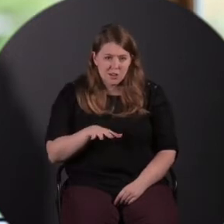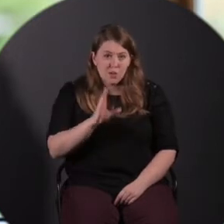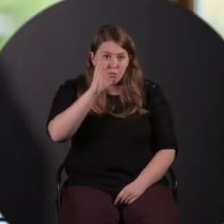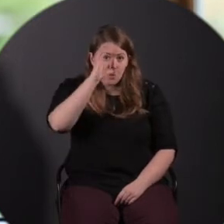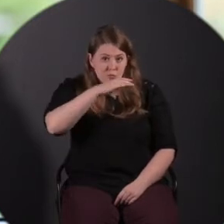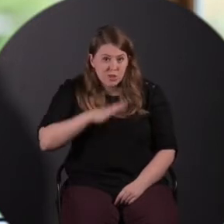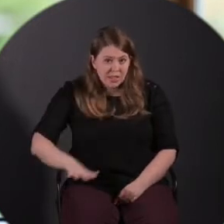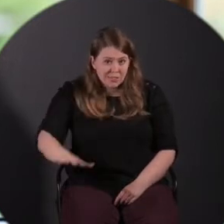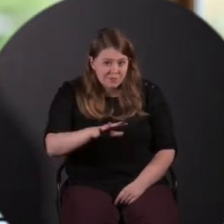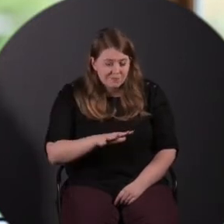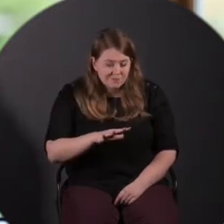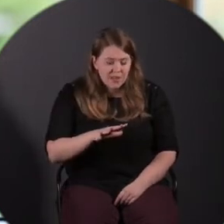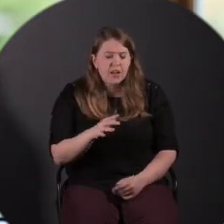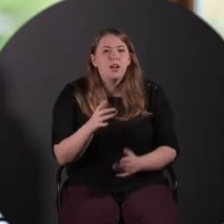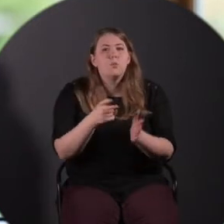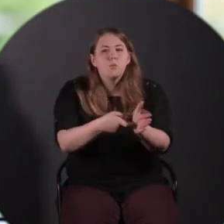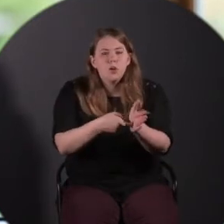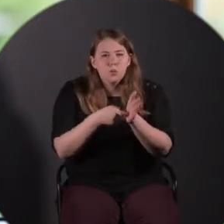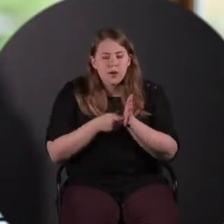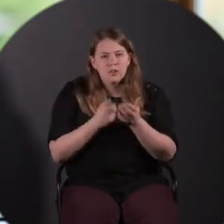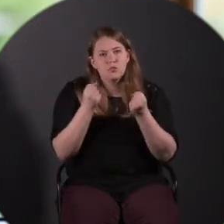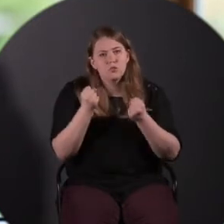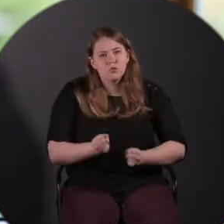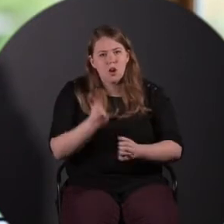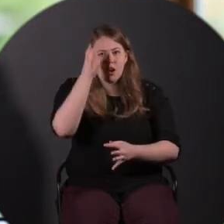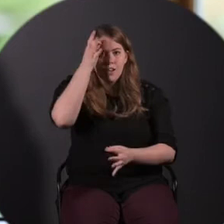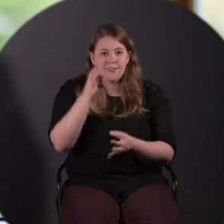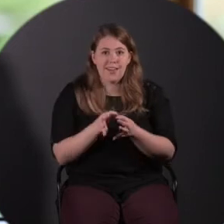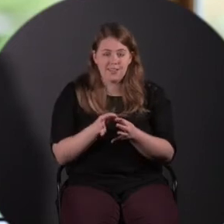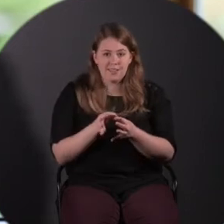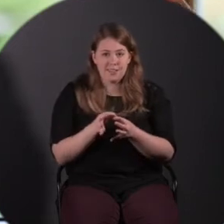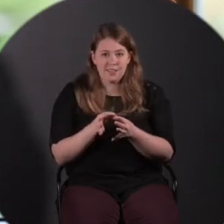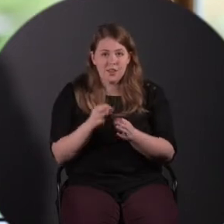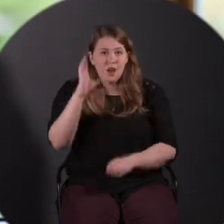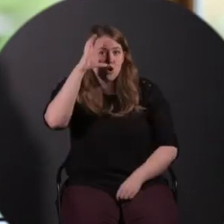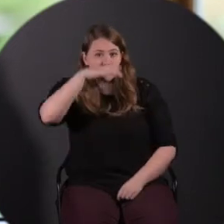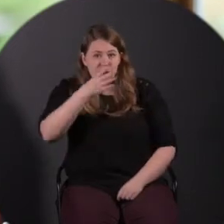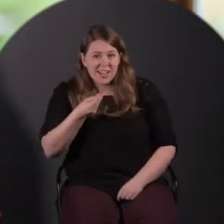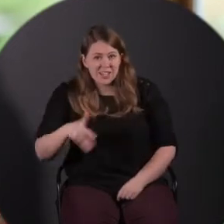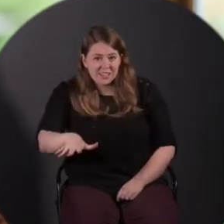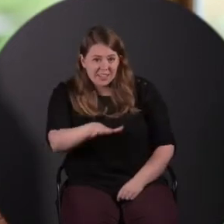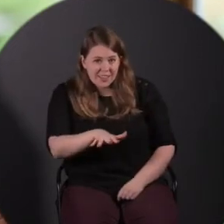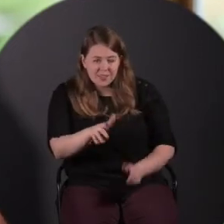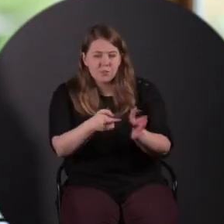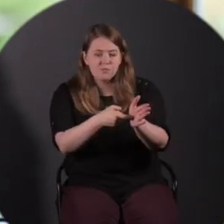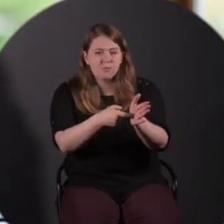faith. Yeah, say that to each other. Strange land requires strong